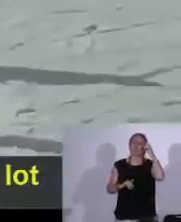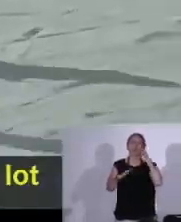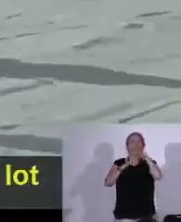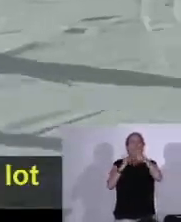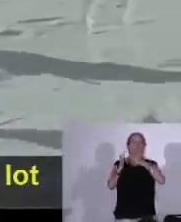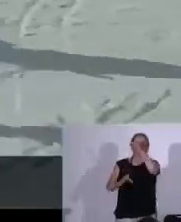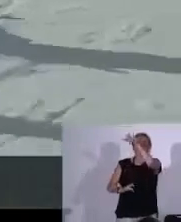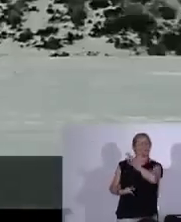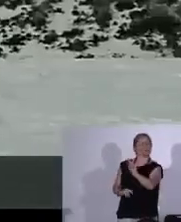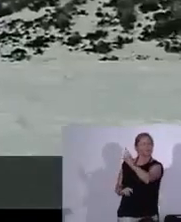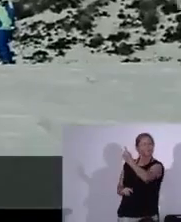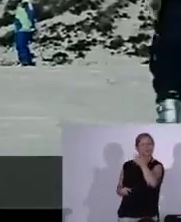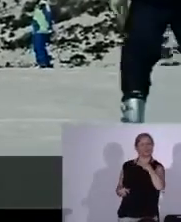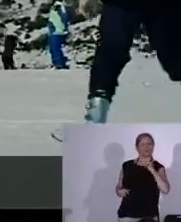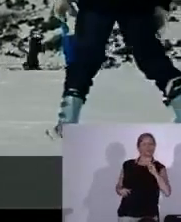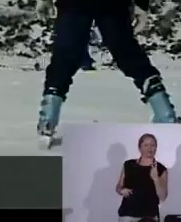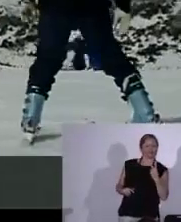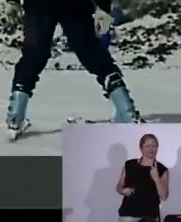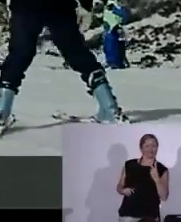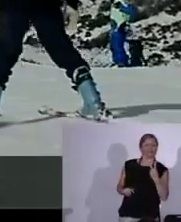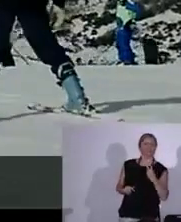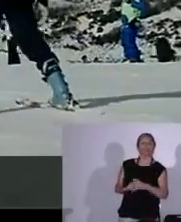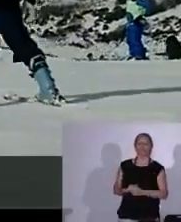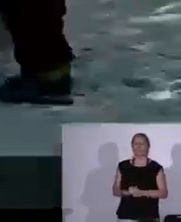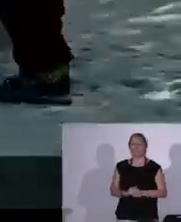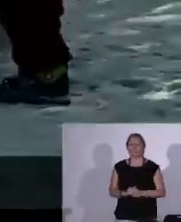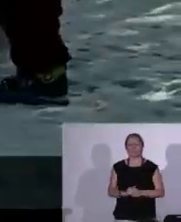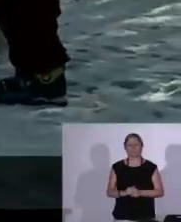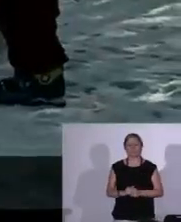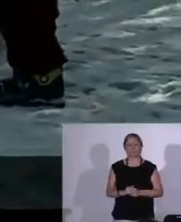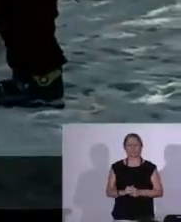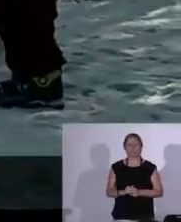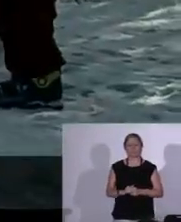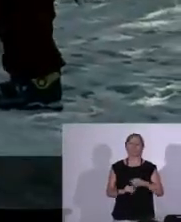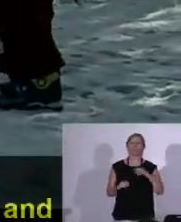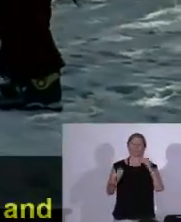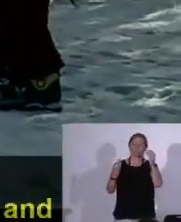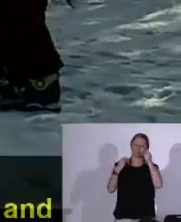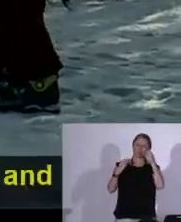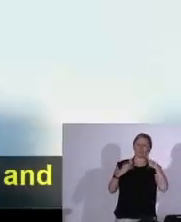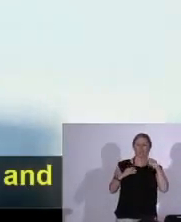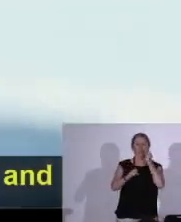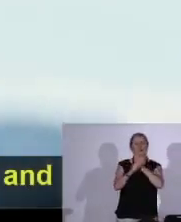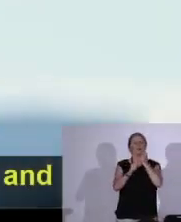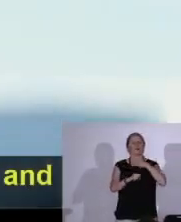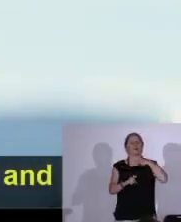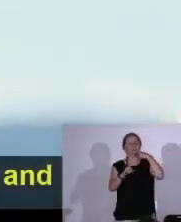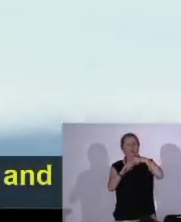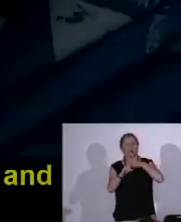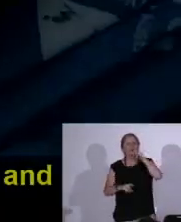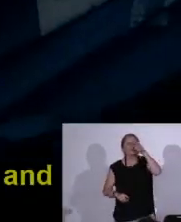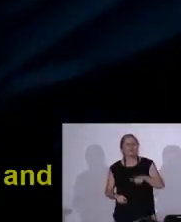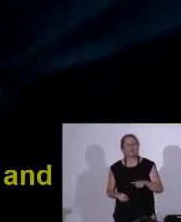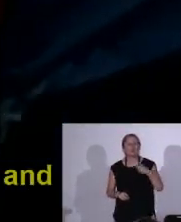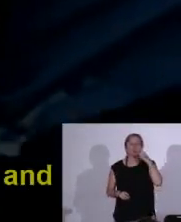yourself, and it brings out the best in humanity, really. And that's what it's taught me. Yeah, it makes me a positive person. And just to see people like just